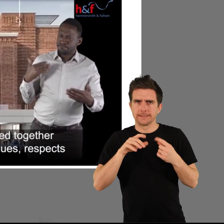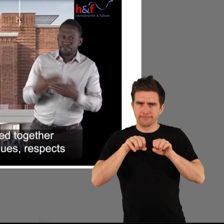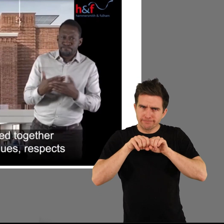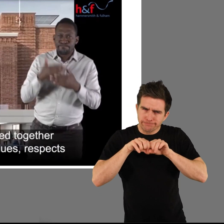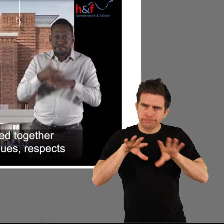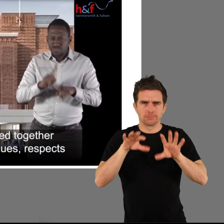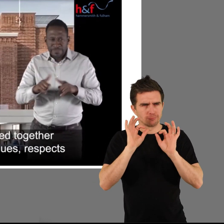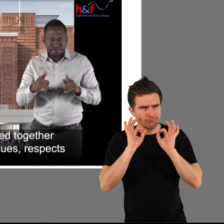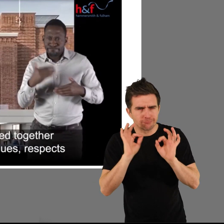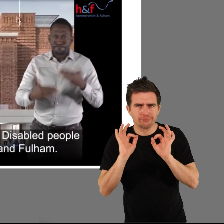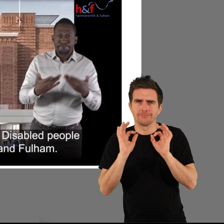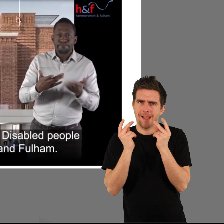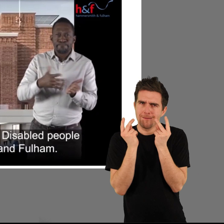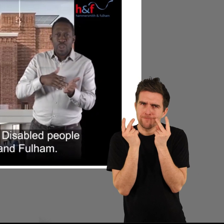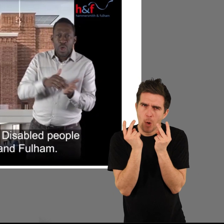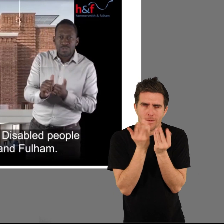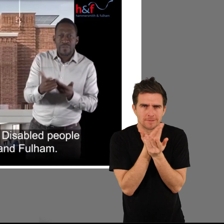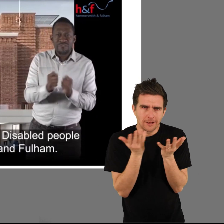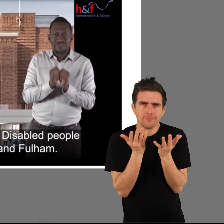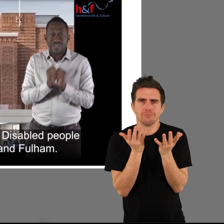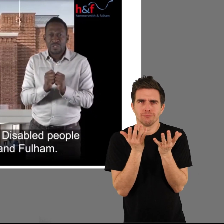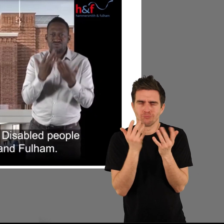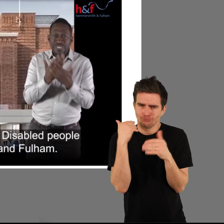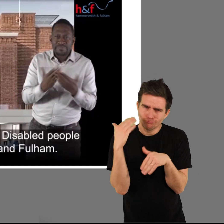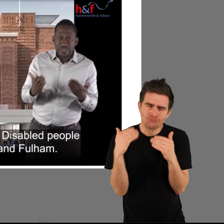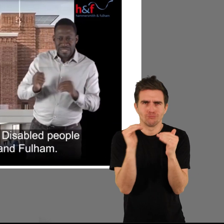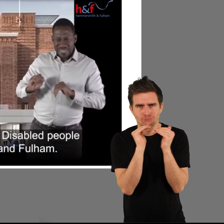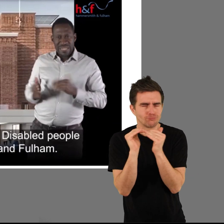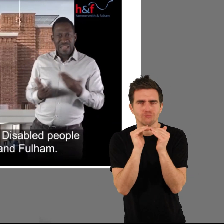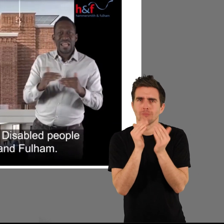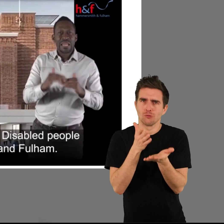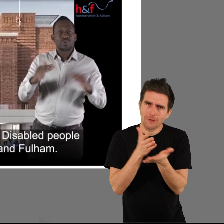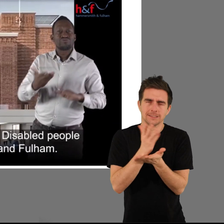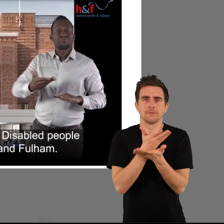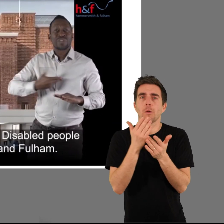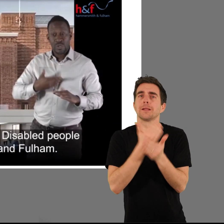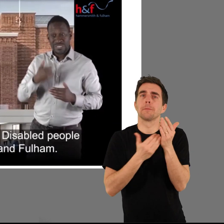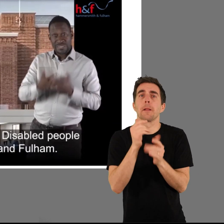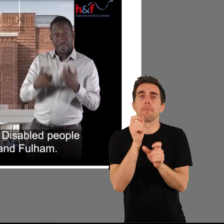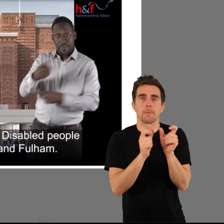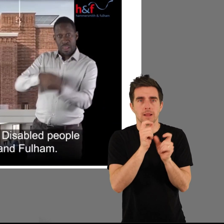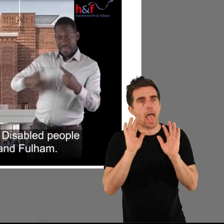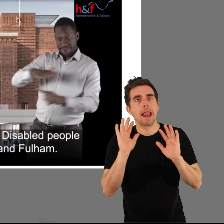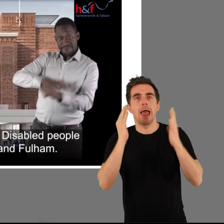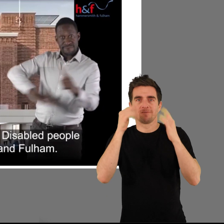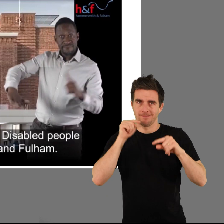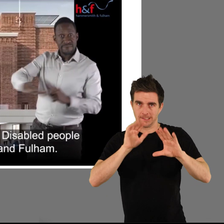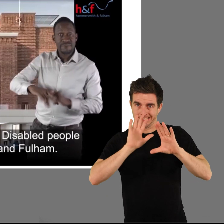that values, respects and delivers equal rights for disabled people living in Hammersmith and